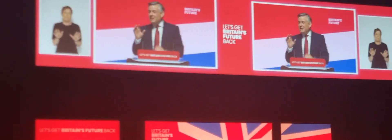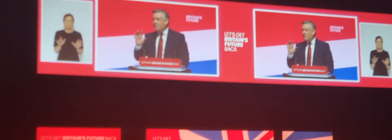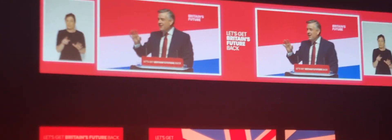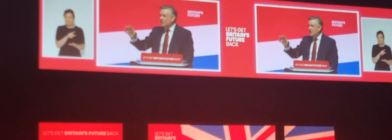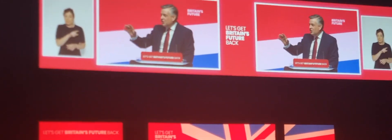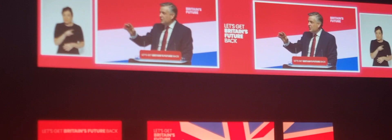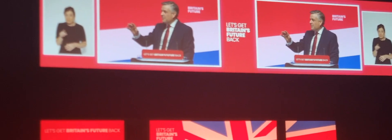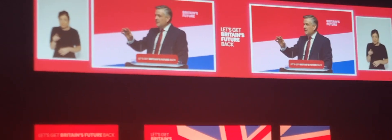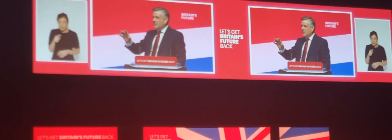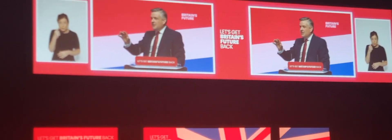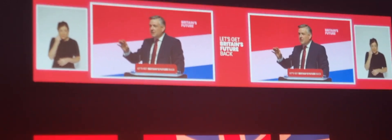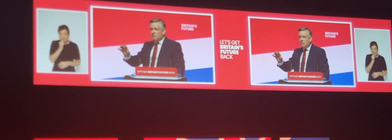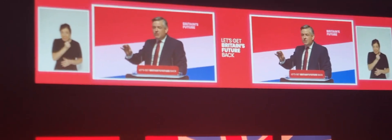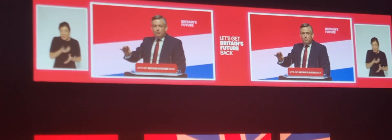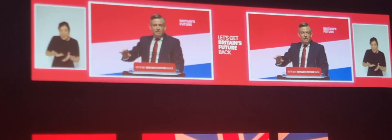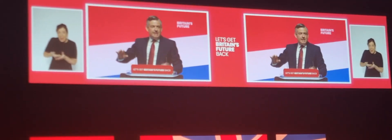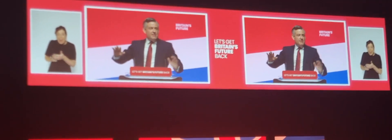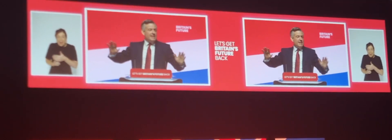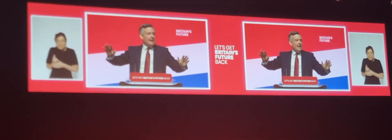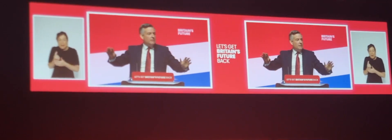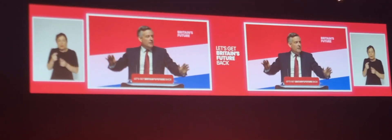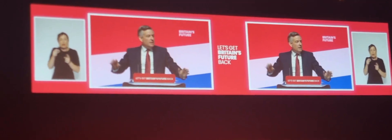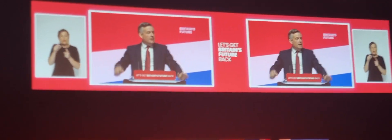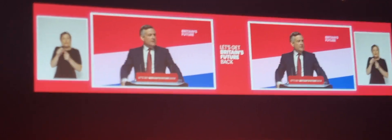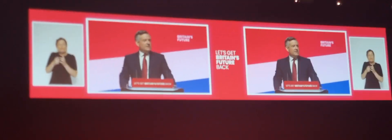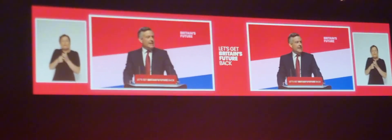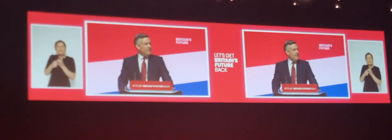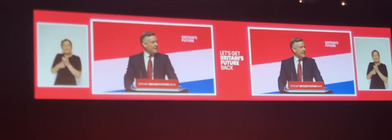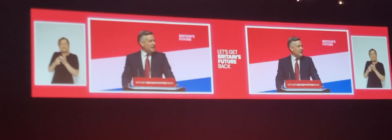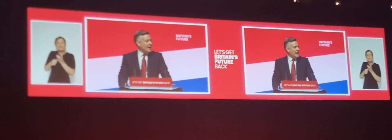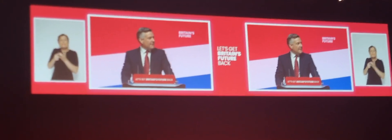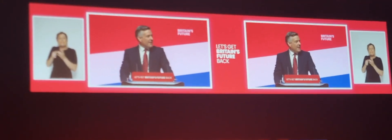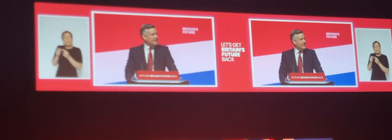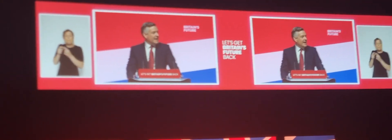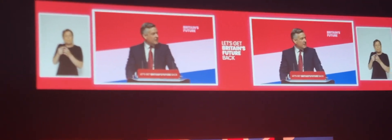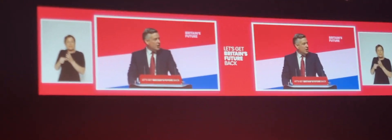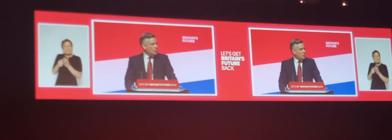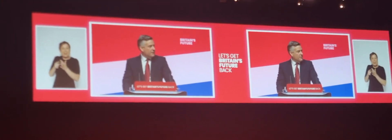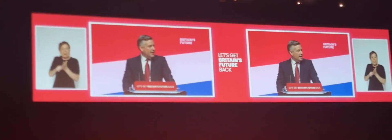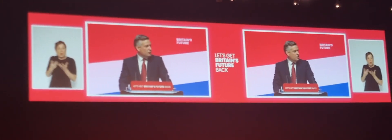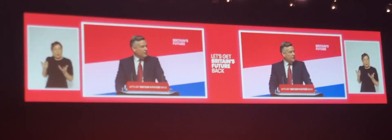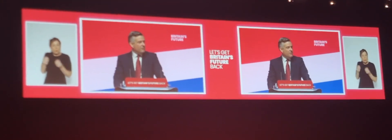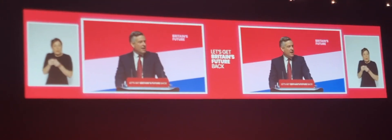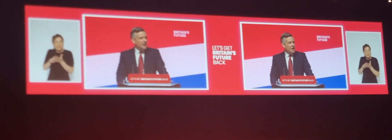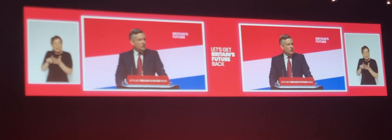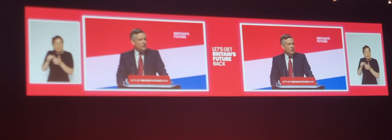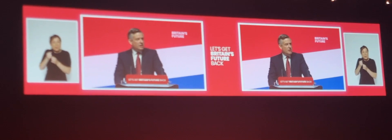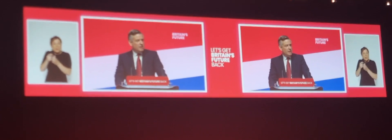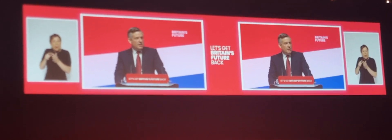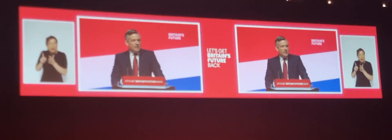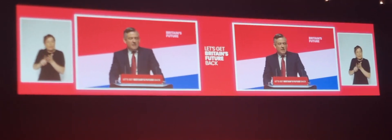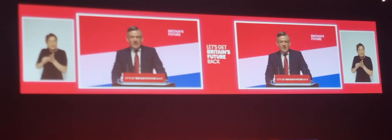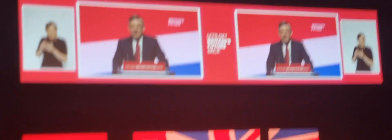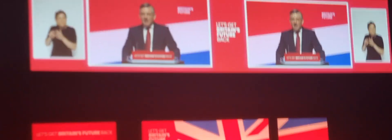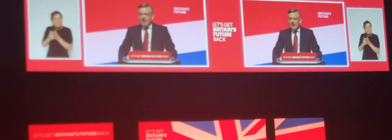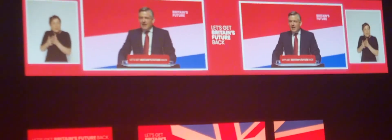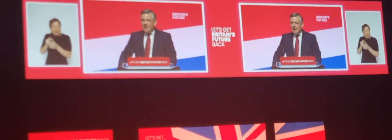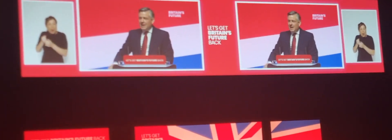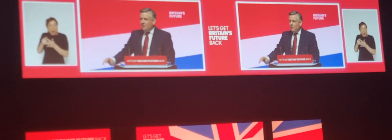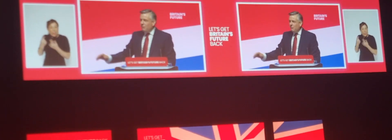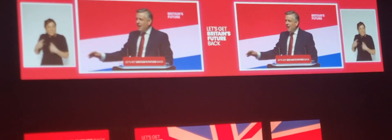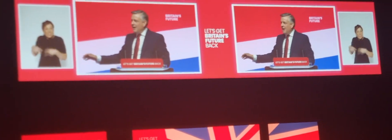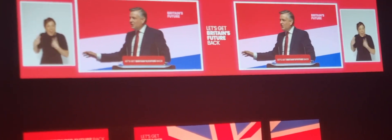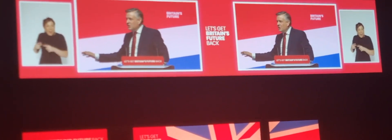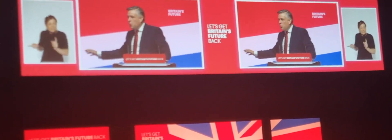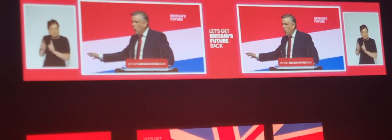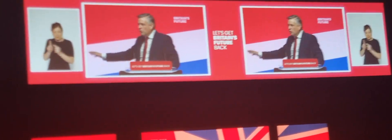did you see the fringe? There was Priti Patel skipping the light bandango with Nigel Farage. And